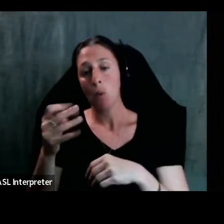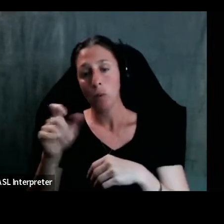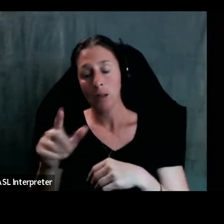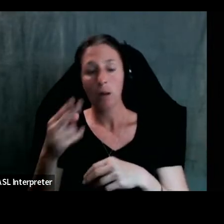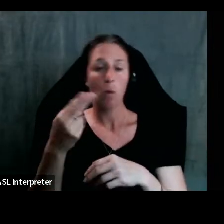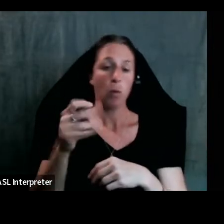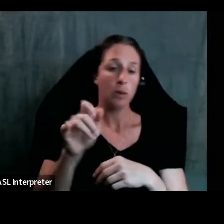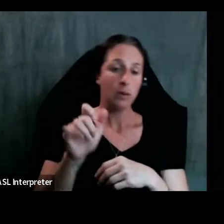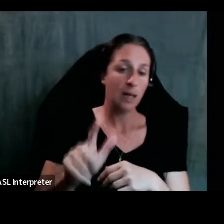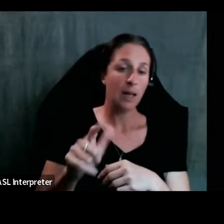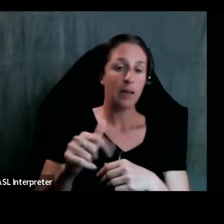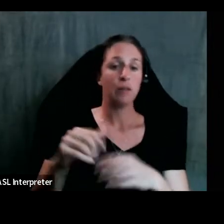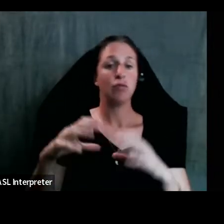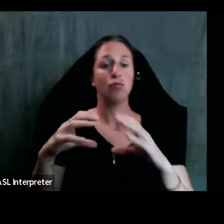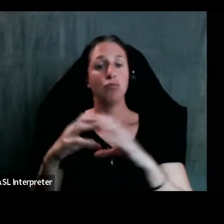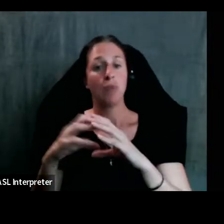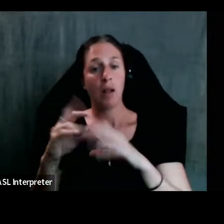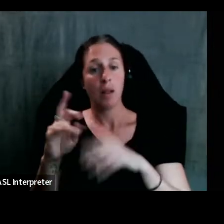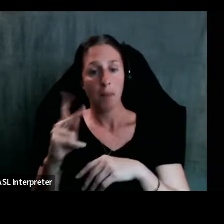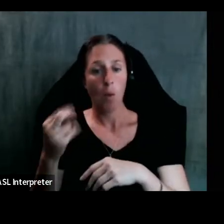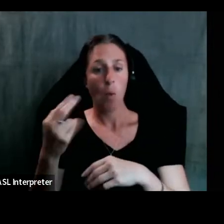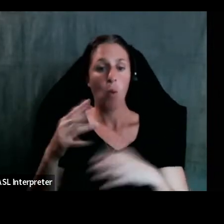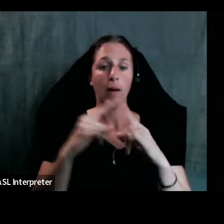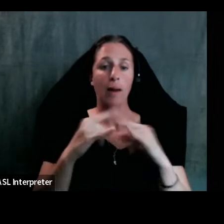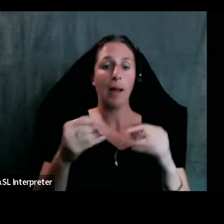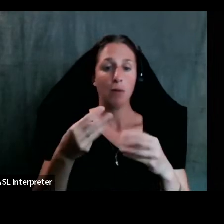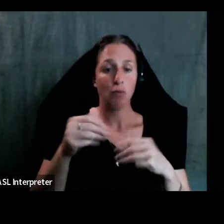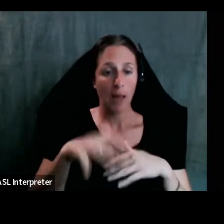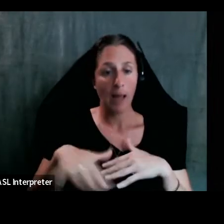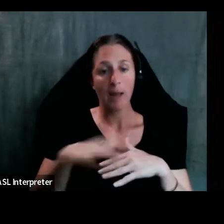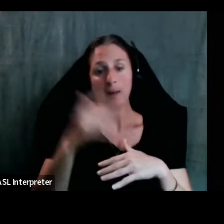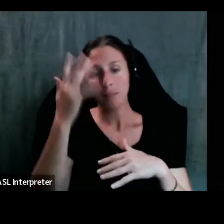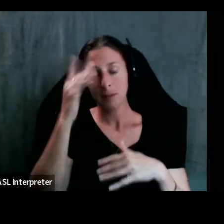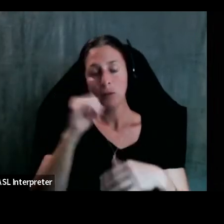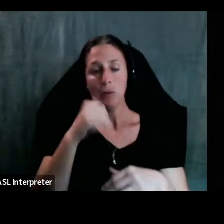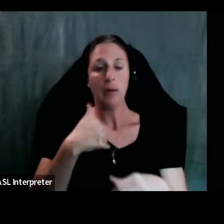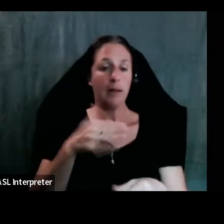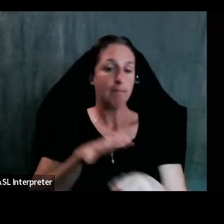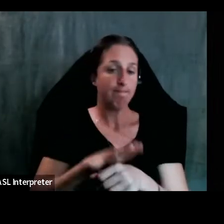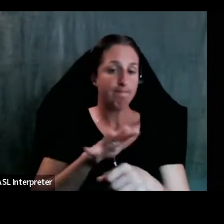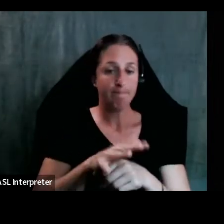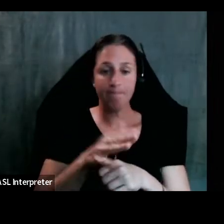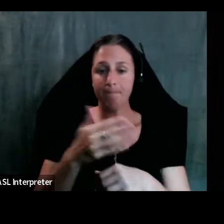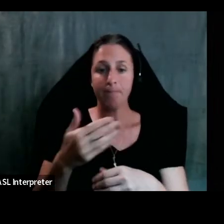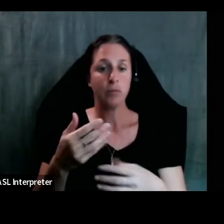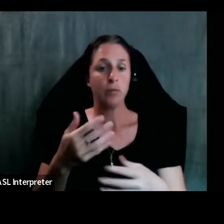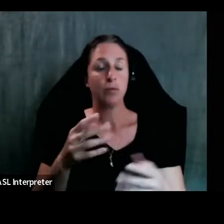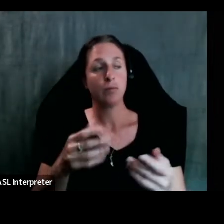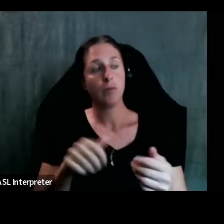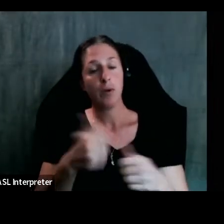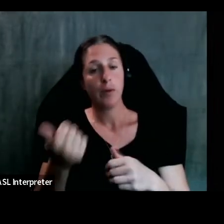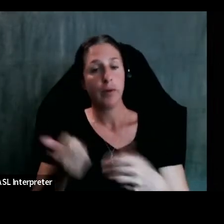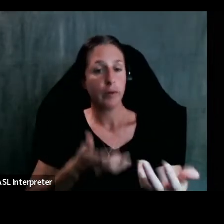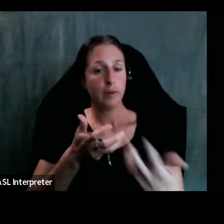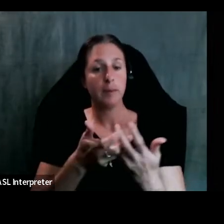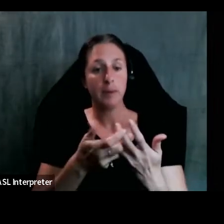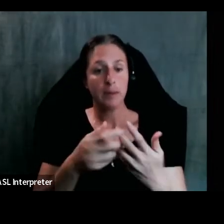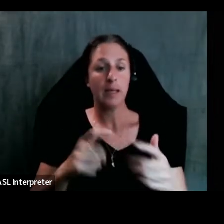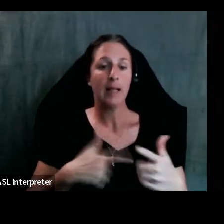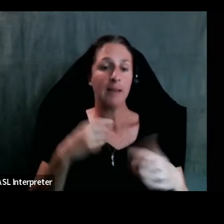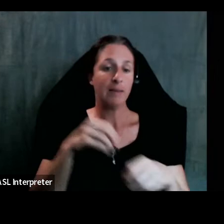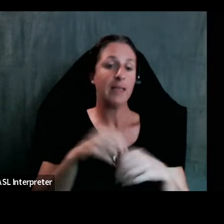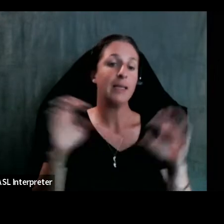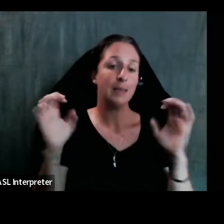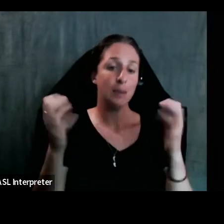hotels, trailer parks, or camping grounds due to the lack of adequate alternative accommodations, are living in